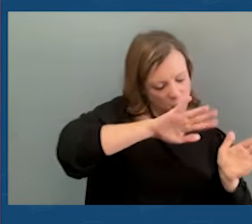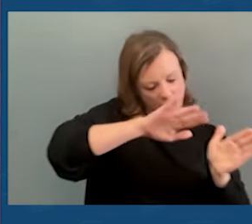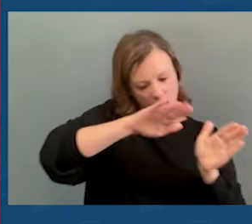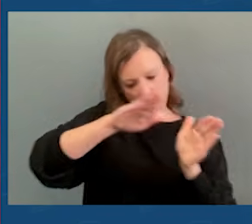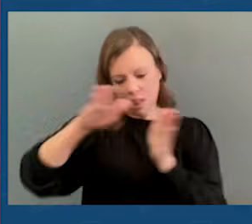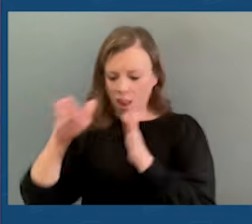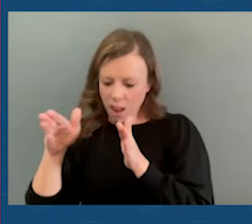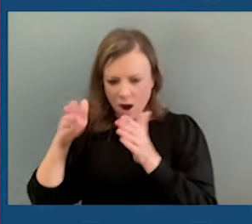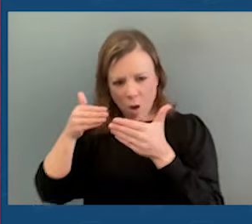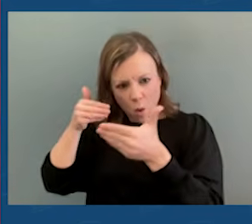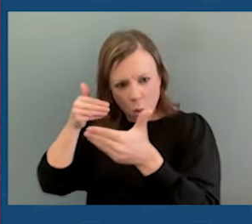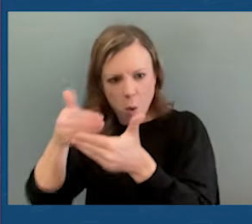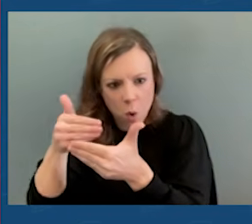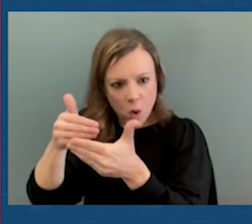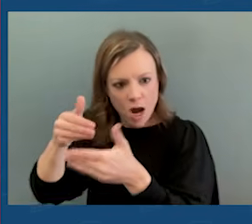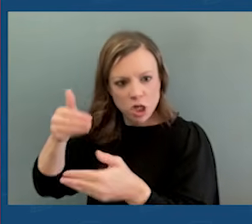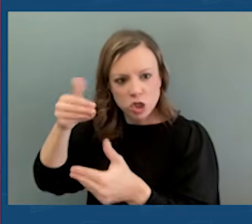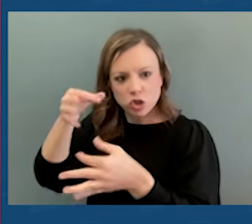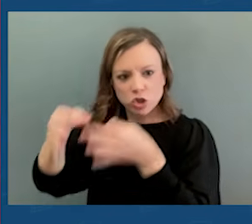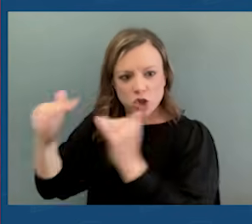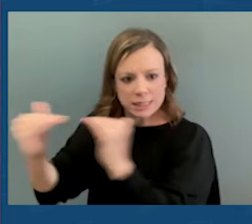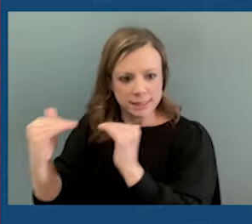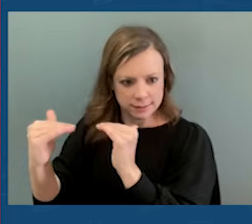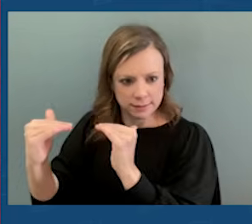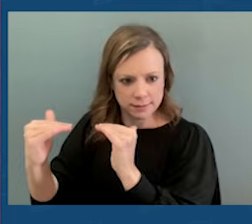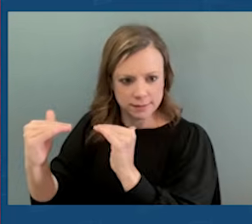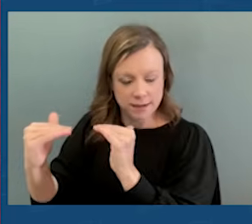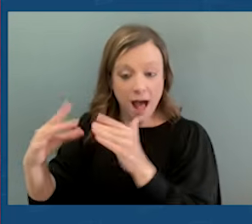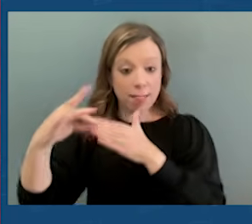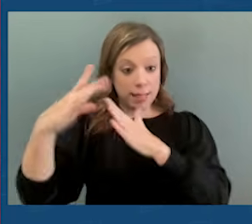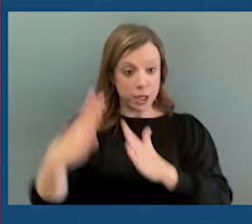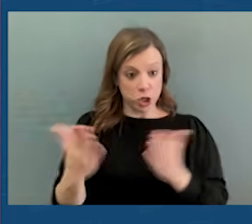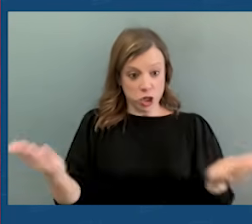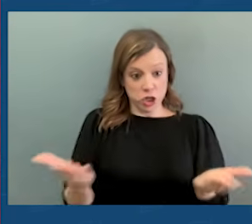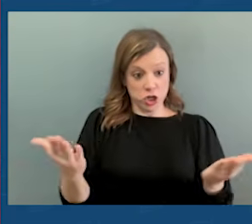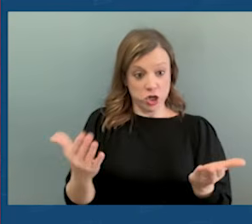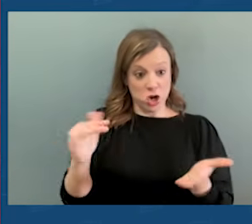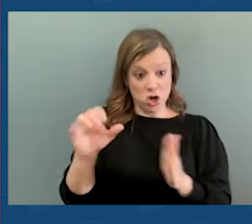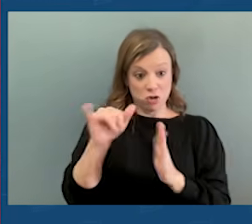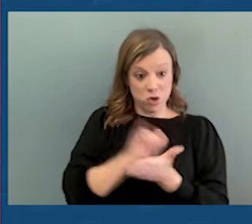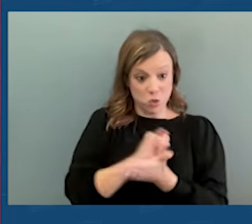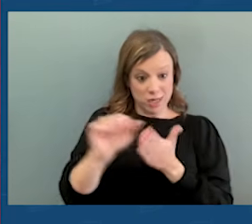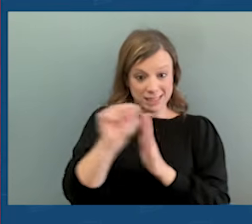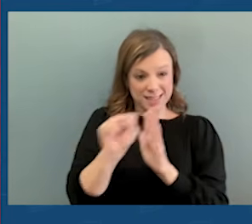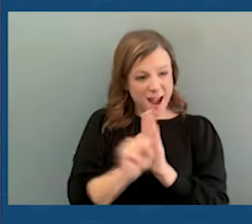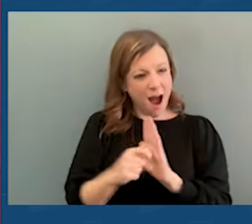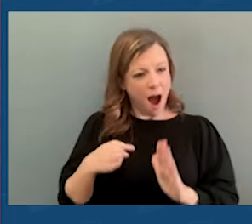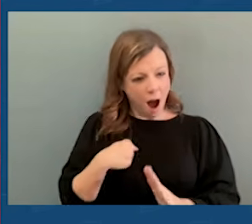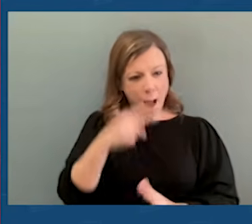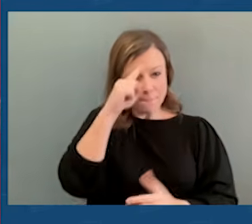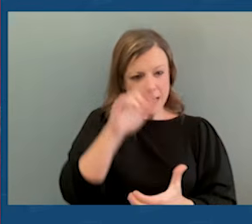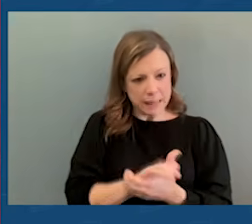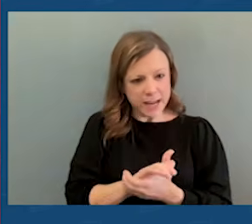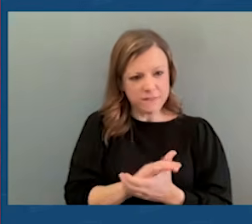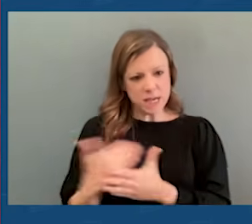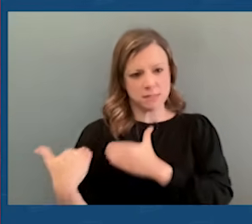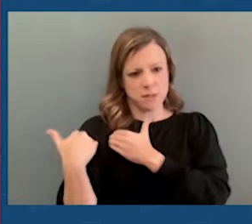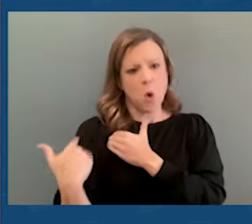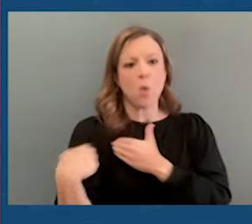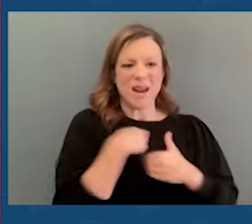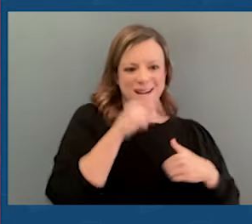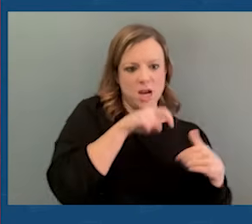As the leader of this state, I believe it is our obligation to help that arc bend toward